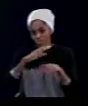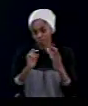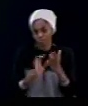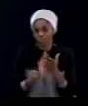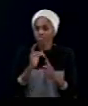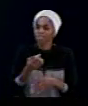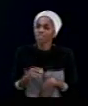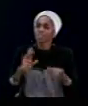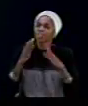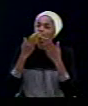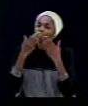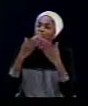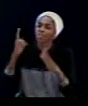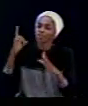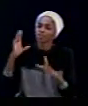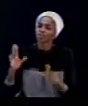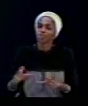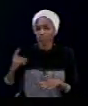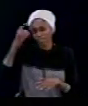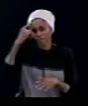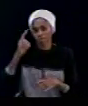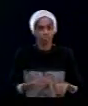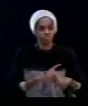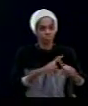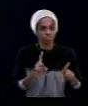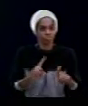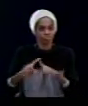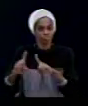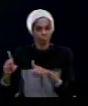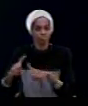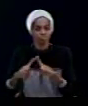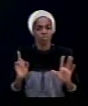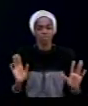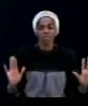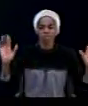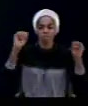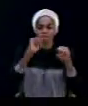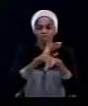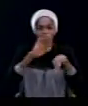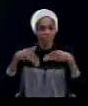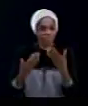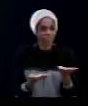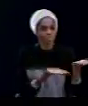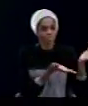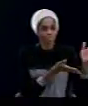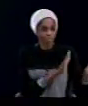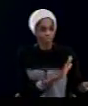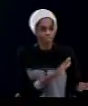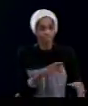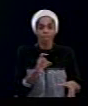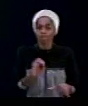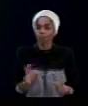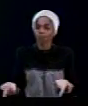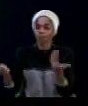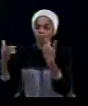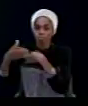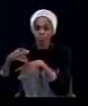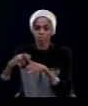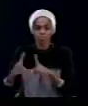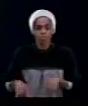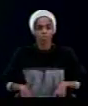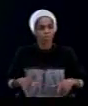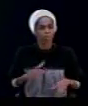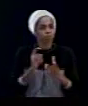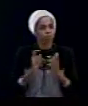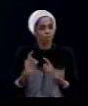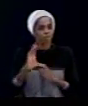for that, for the diverse miracles. How dead were raised back to life. People with cancer, they were rescued,